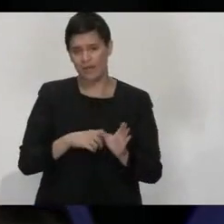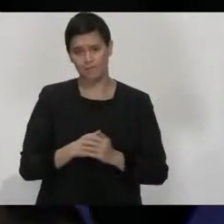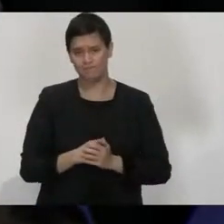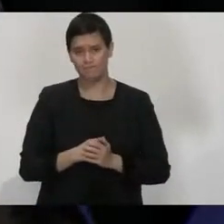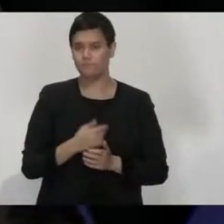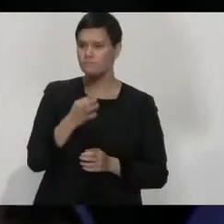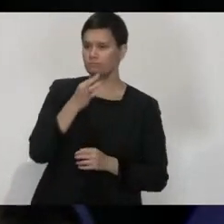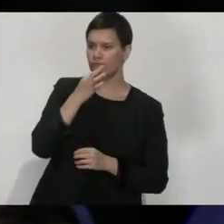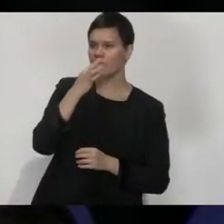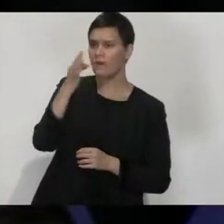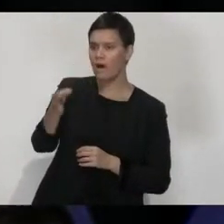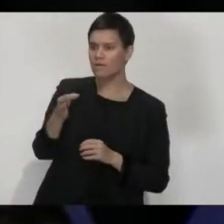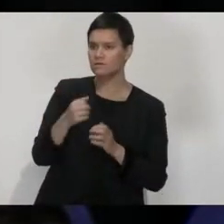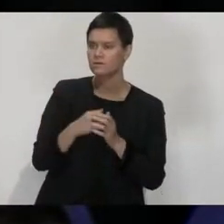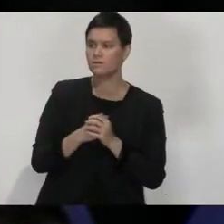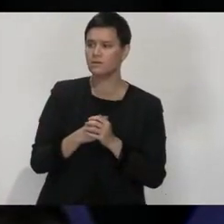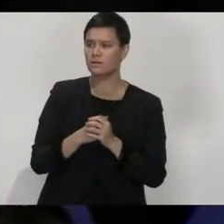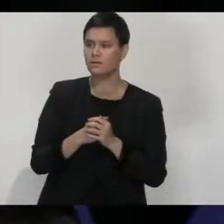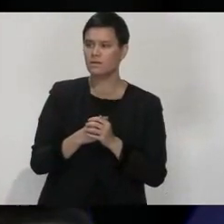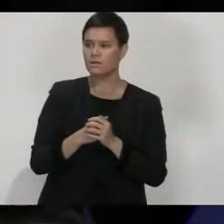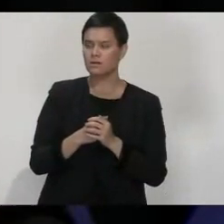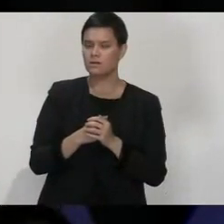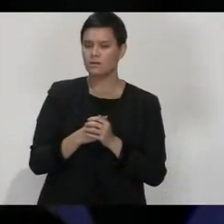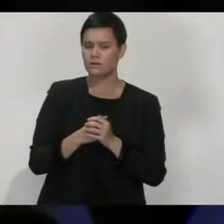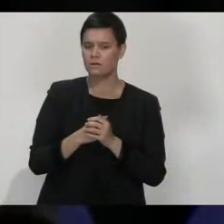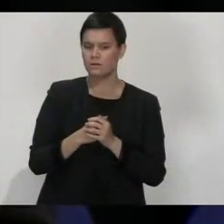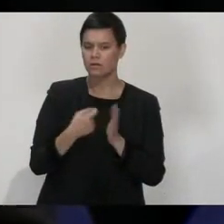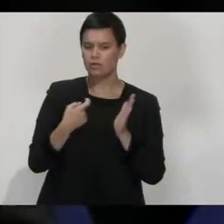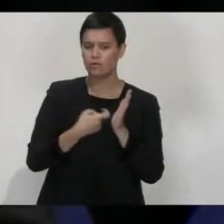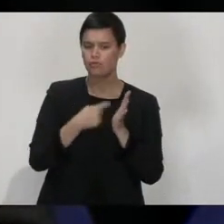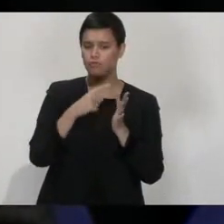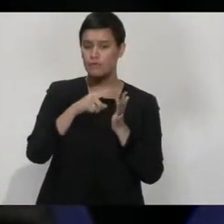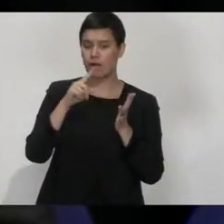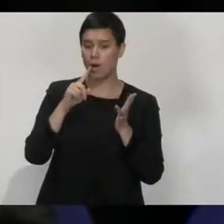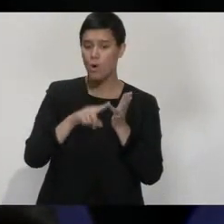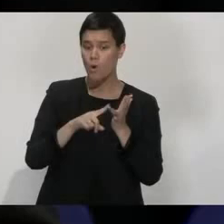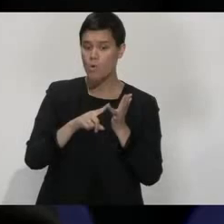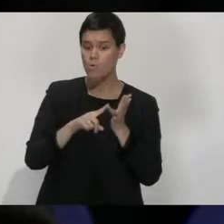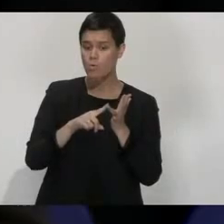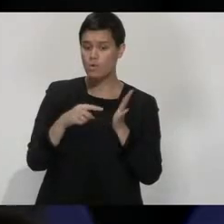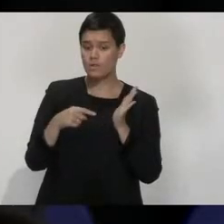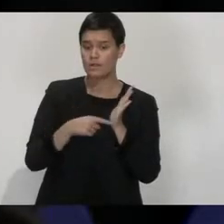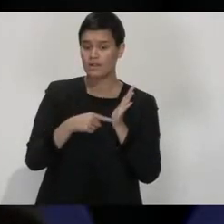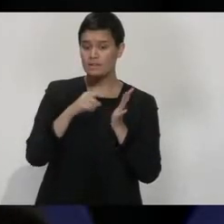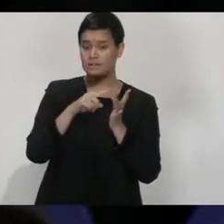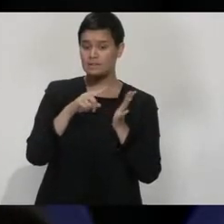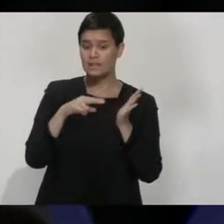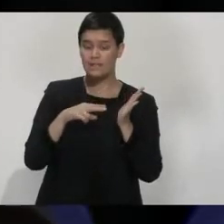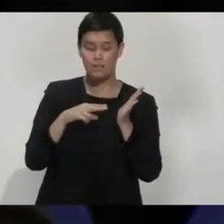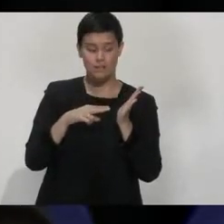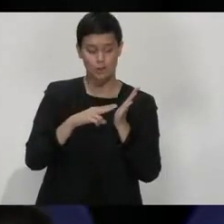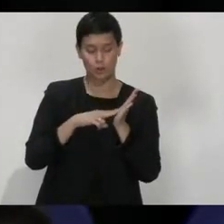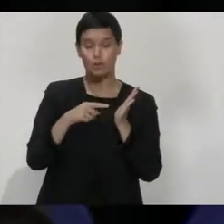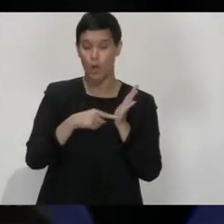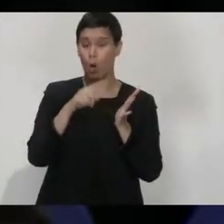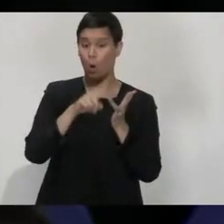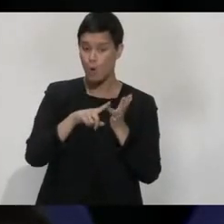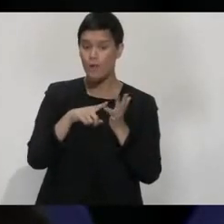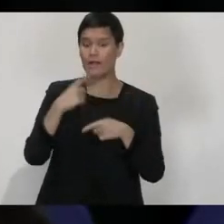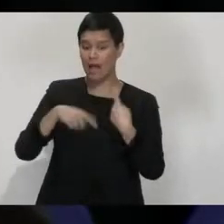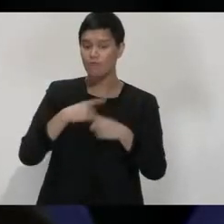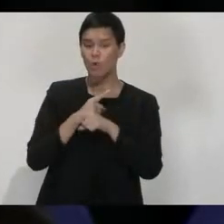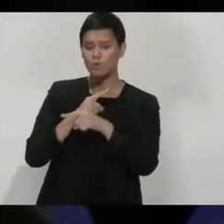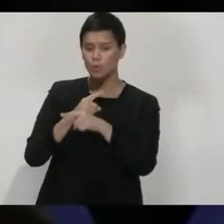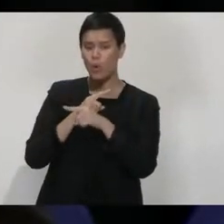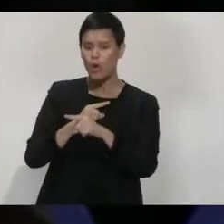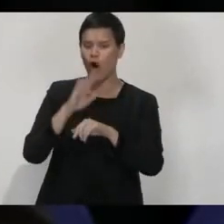with Rio Tinto about its transmission bills, and what sort of transition package are you considering for Southland? Yeah, look, there are ongoing discussions. Obviously, people